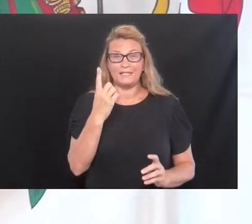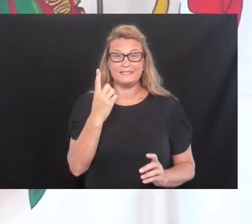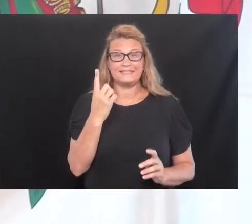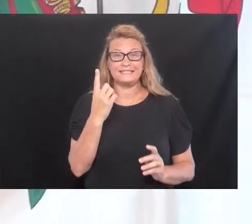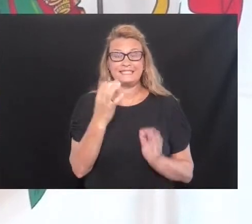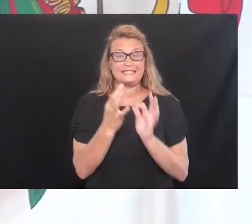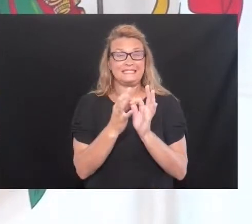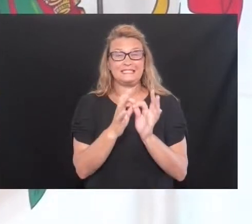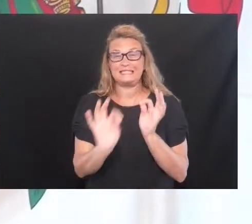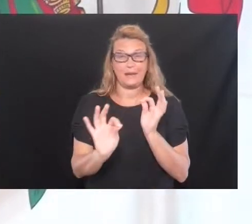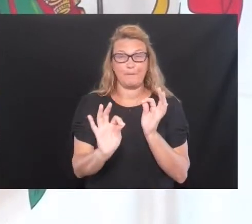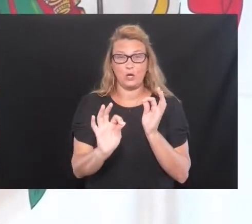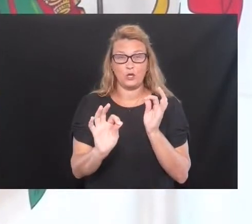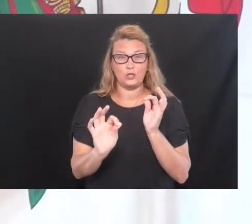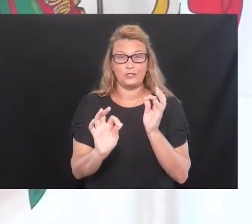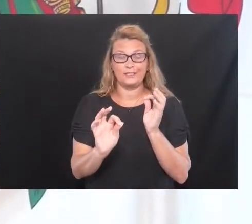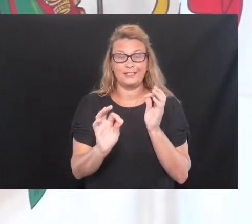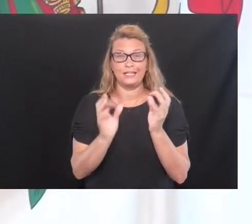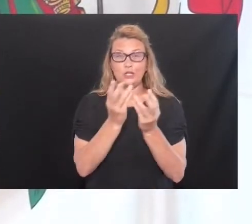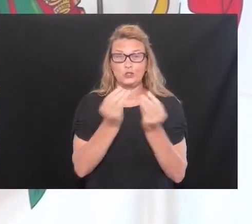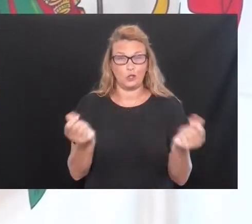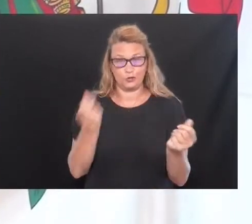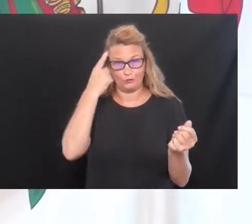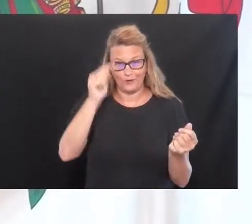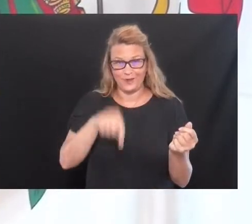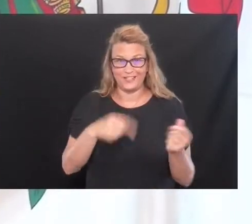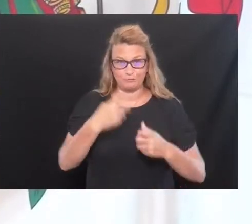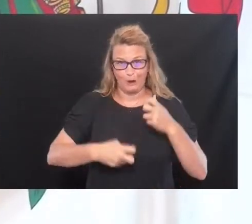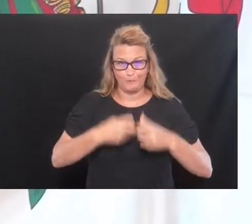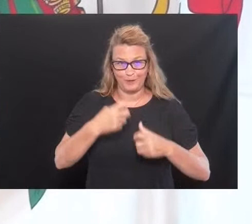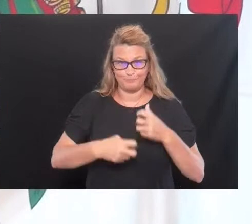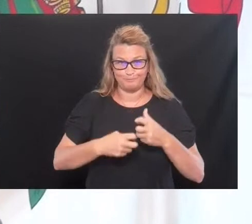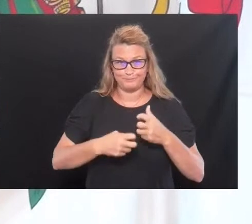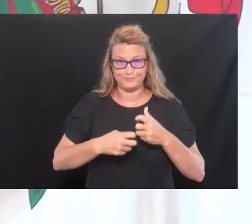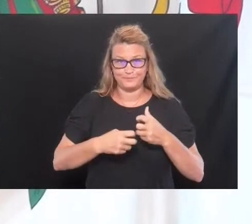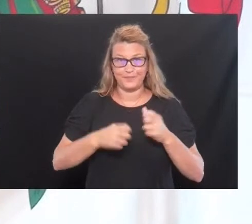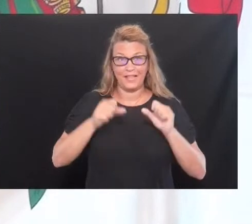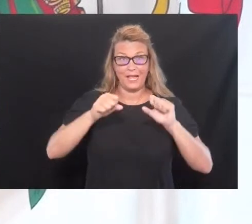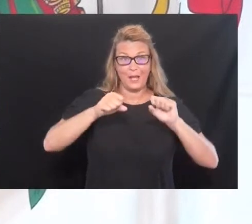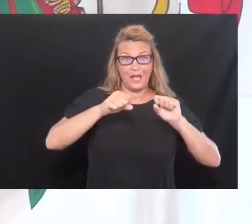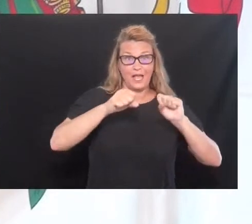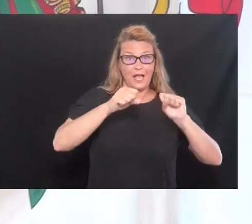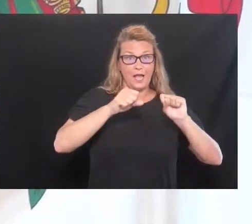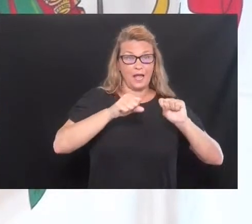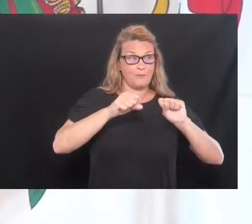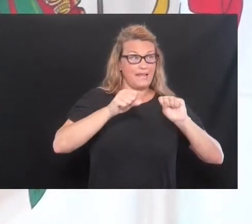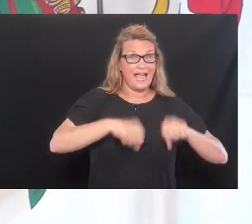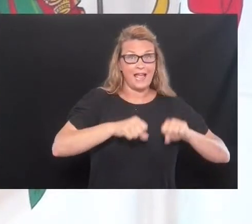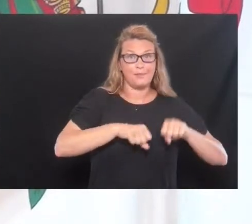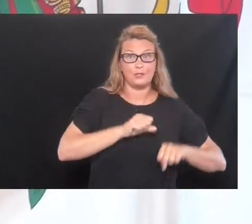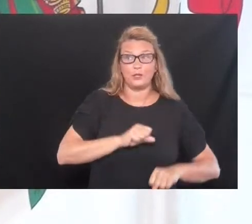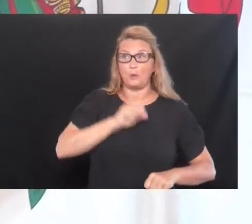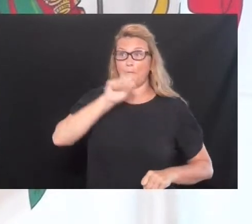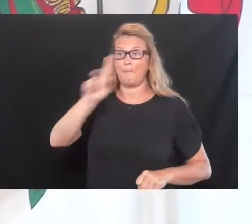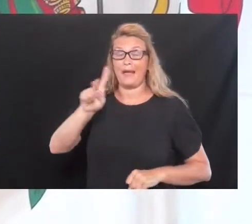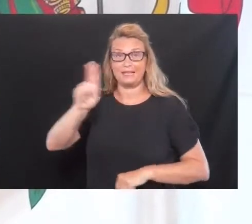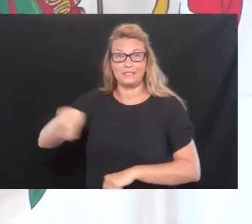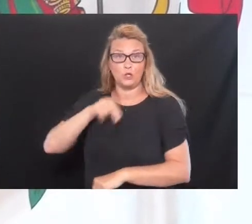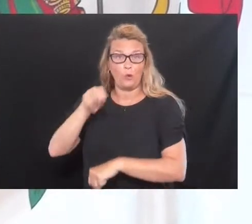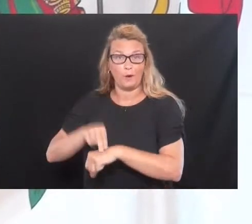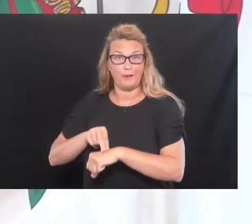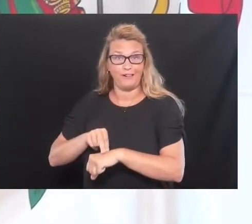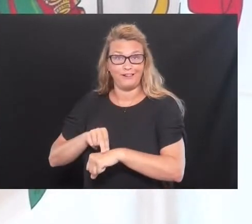out of this, the only ticket period out of this whole thing, to being able to restore ourselves to some level of